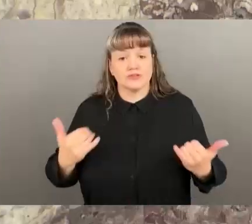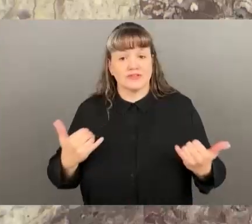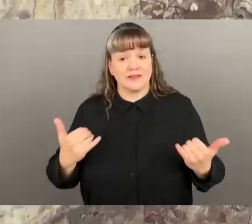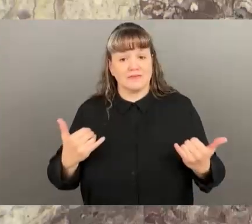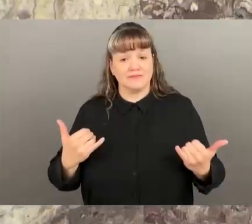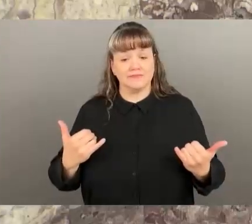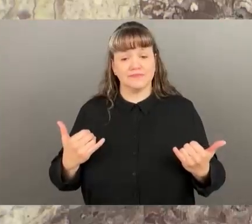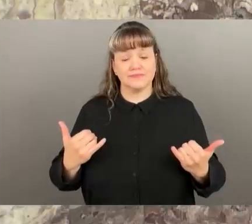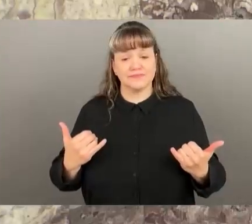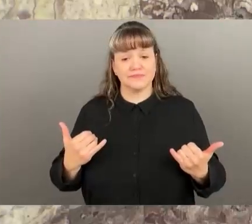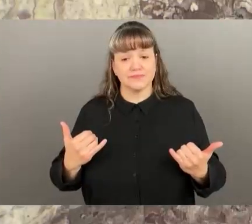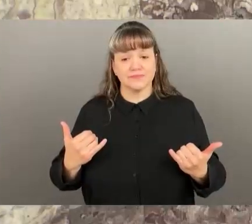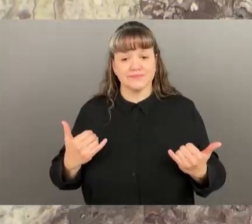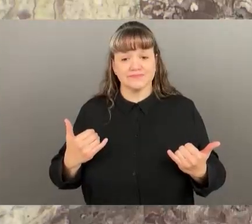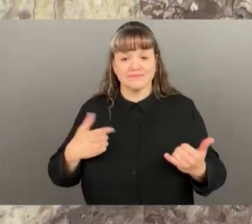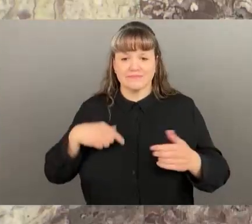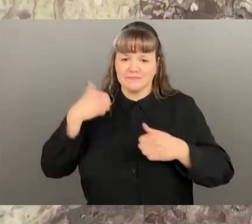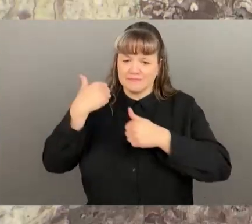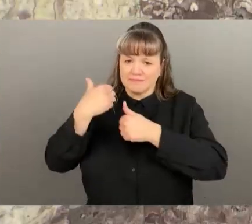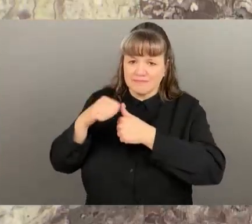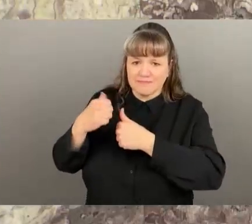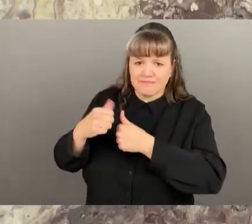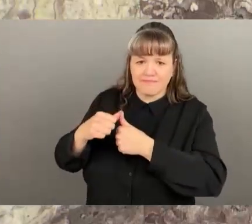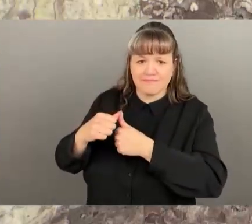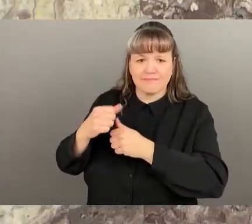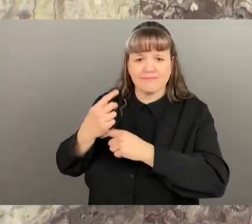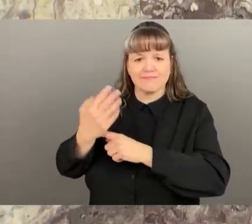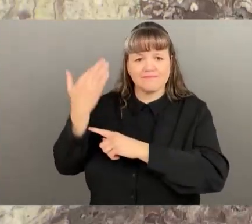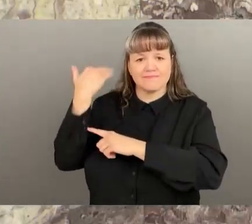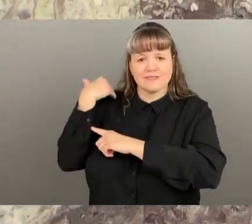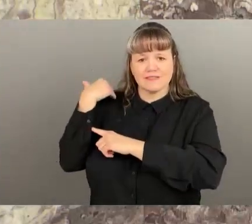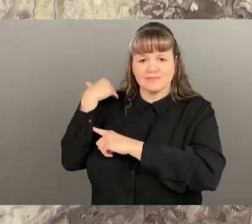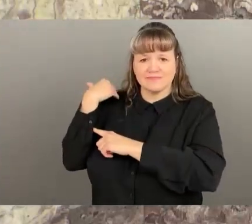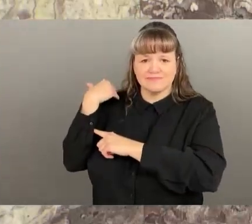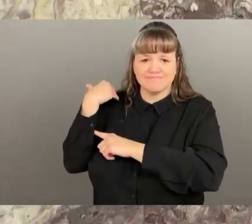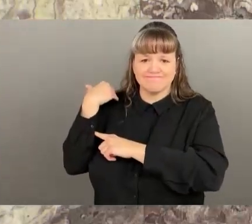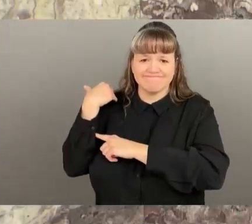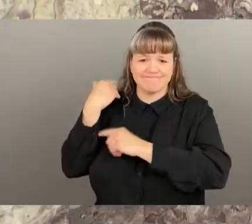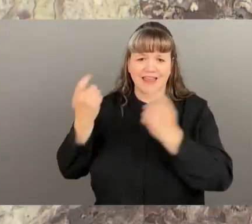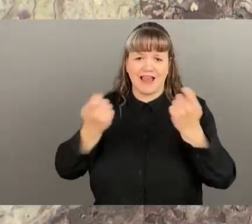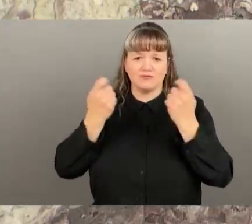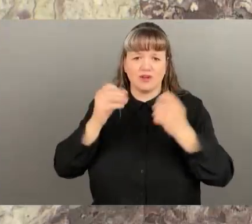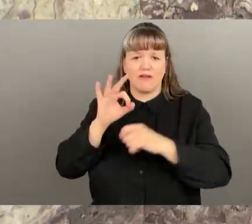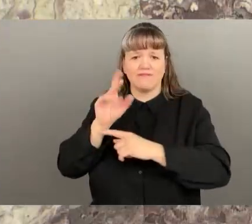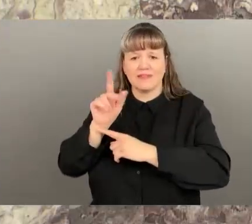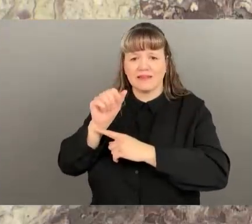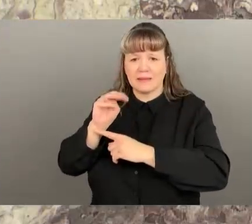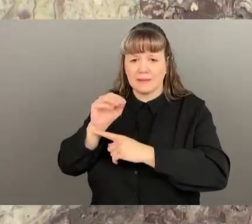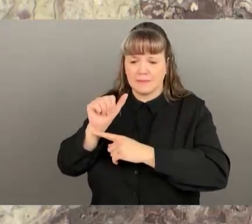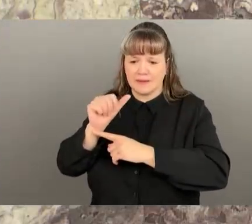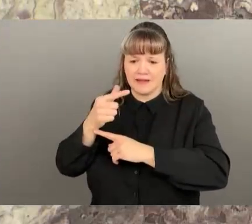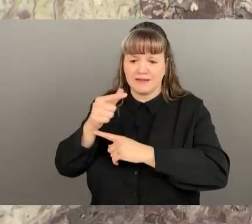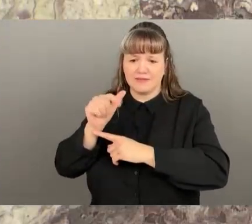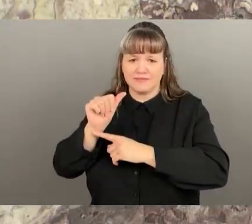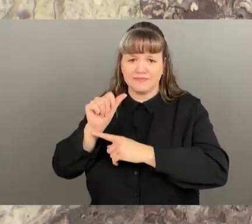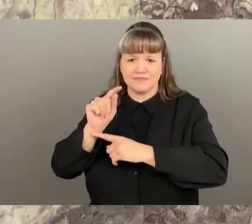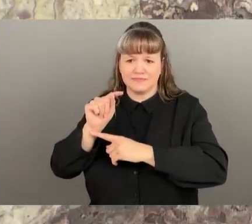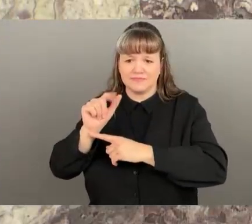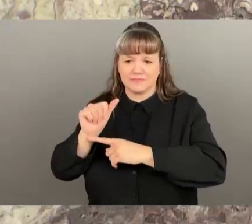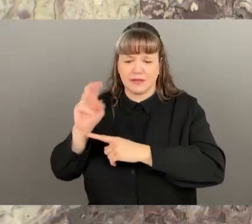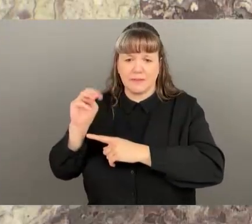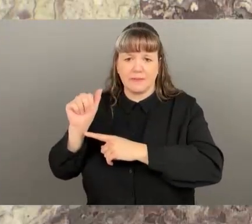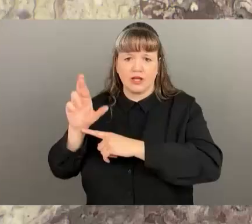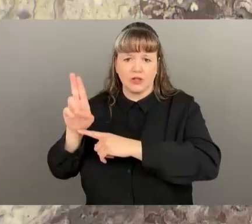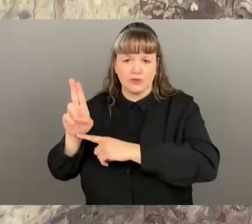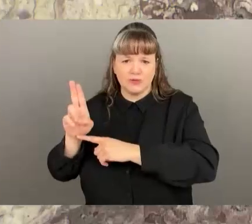dark chapter in our province and our country's history. On May 23, 1914, a steamship arrived